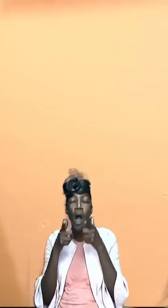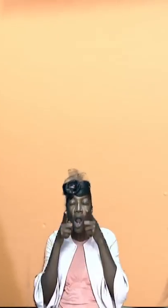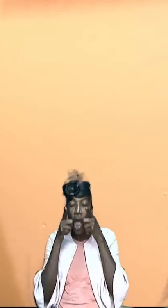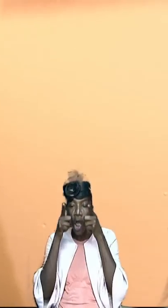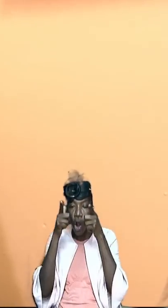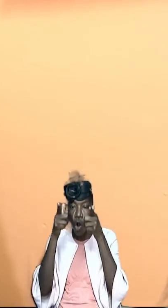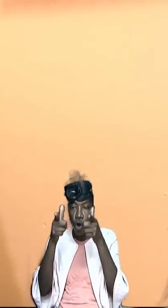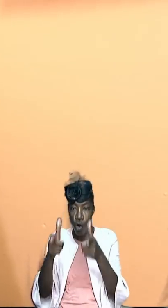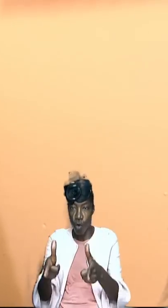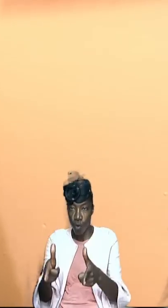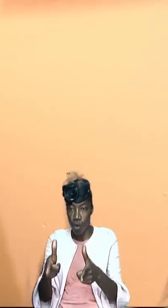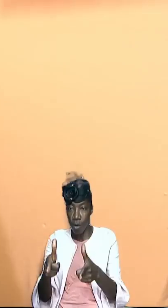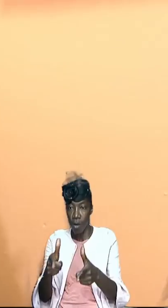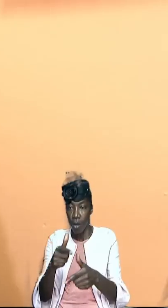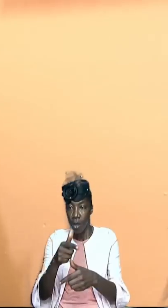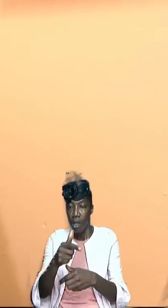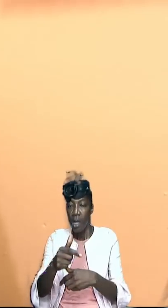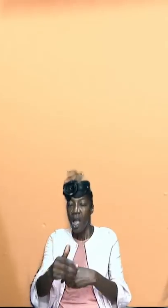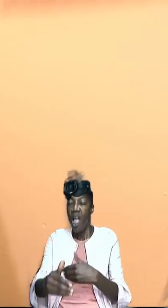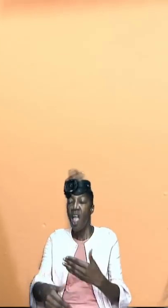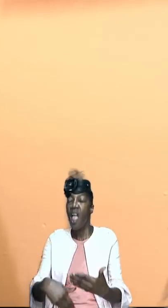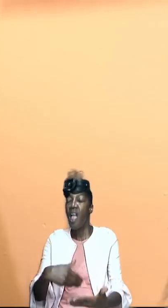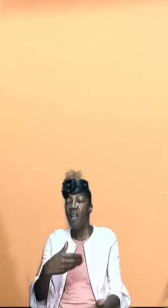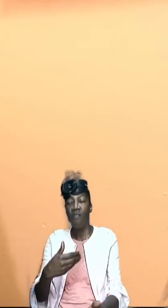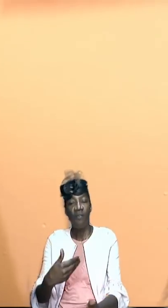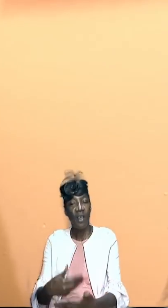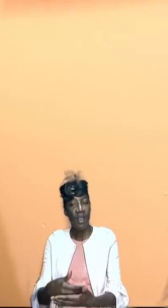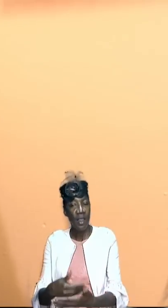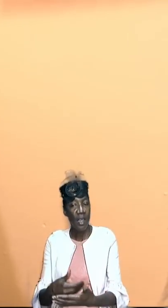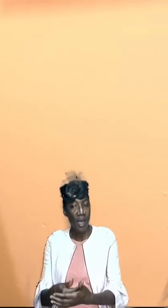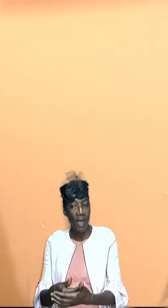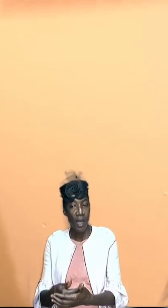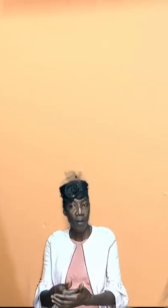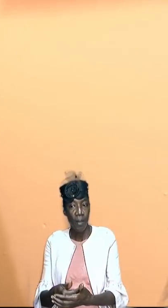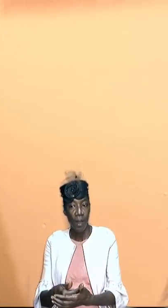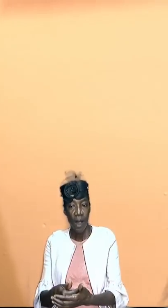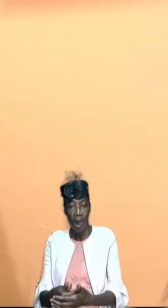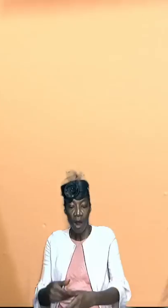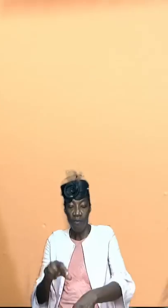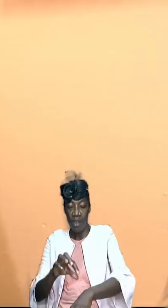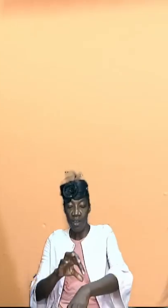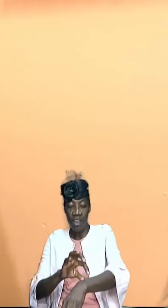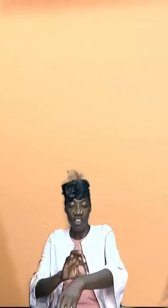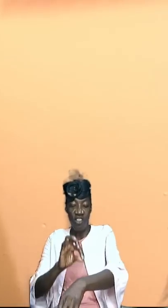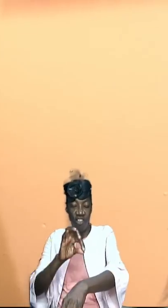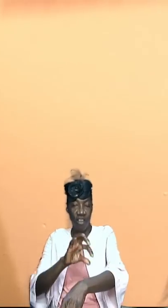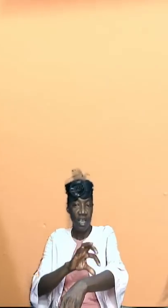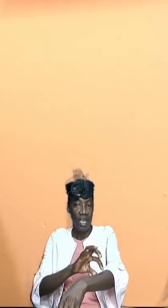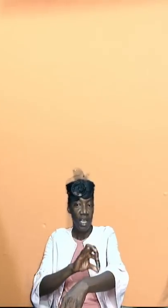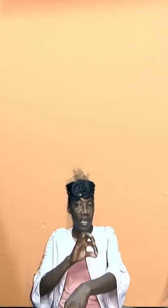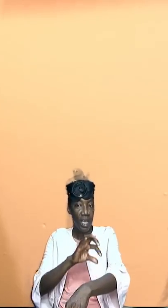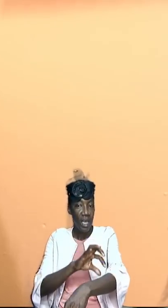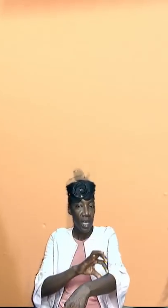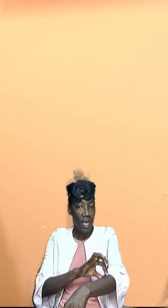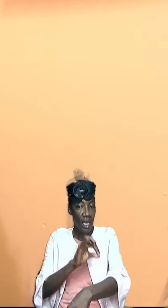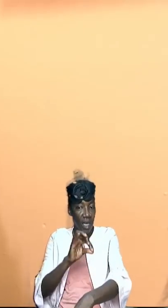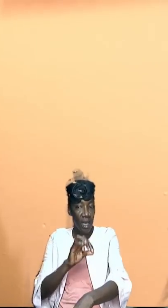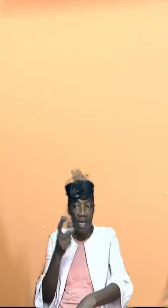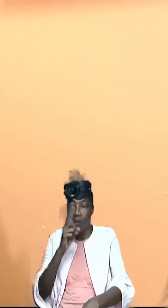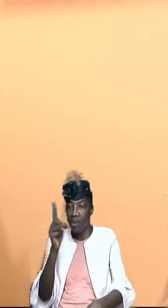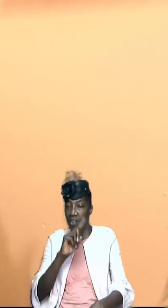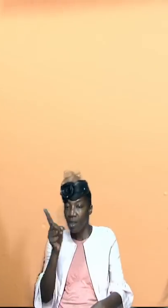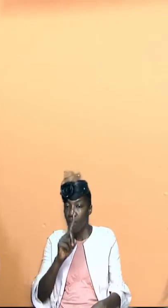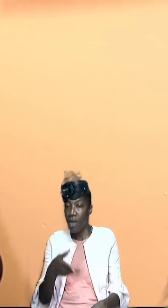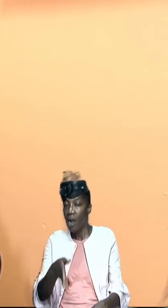subject, or the basics in the subject of genetics, we're seeing where God